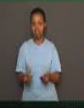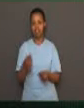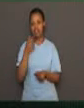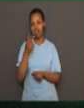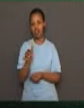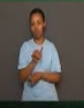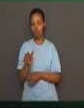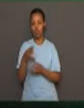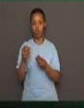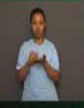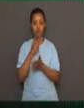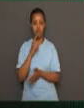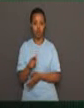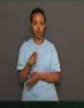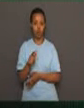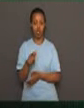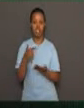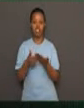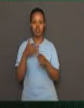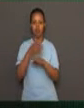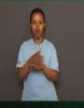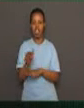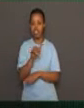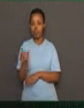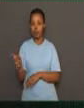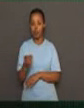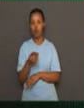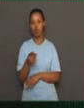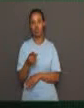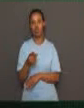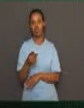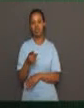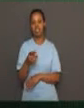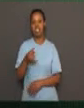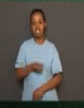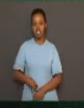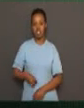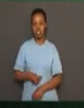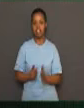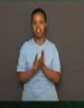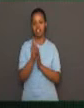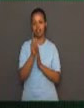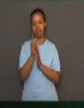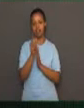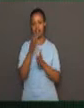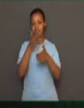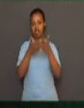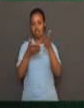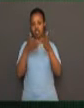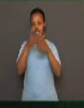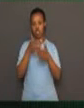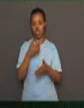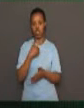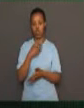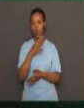However, if species have a similar pattern of embryonic development, the species